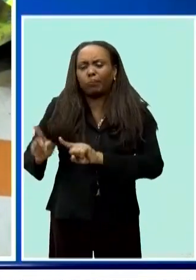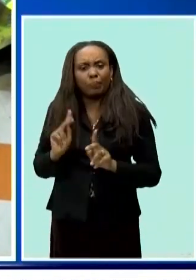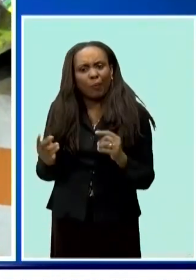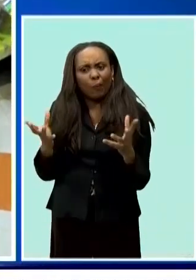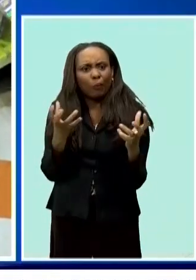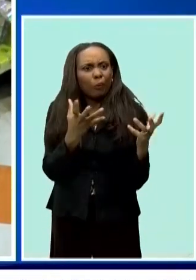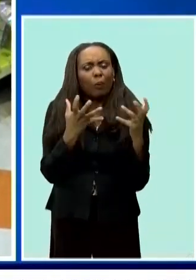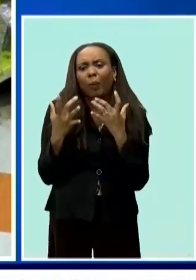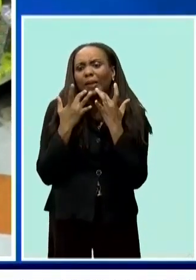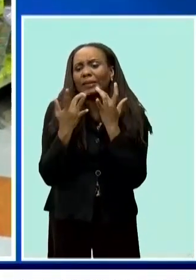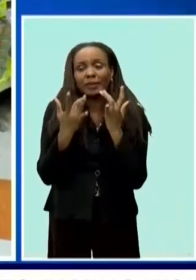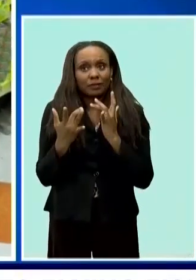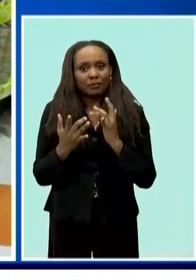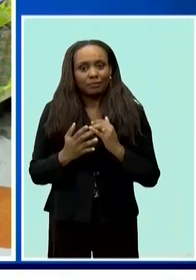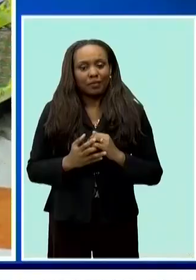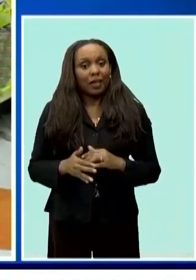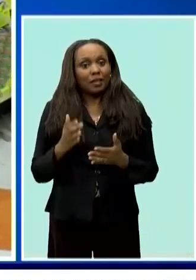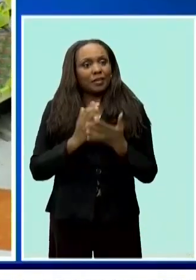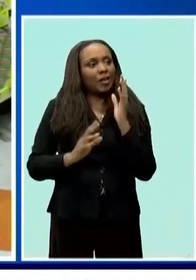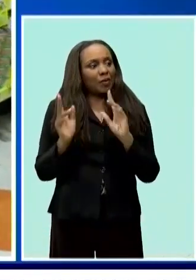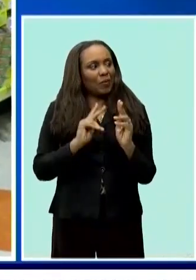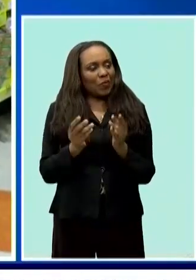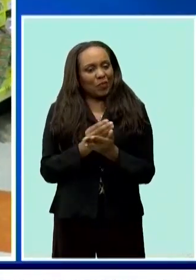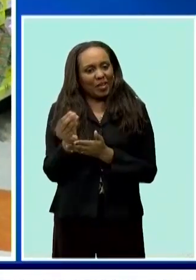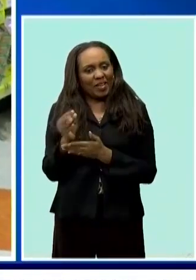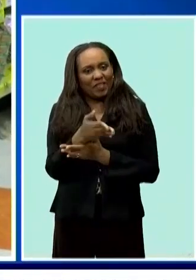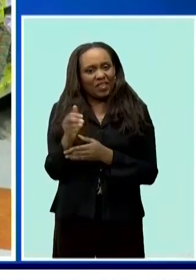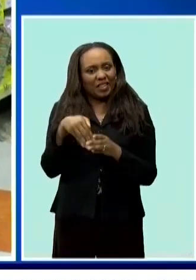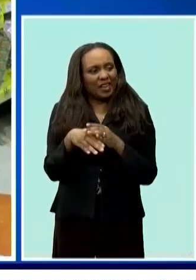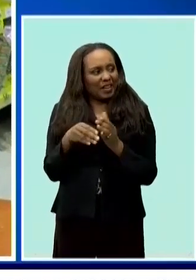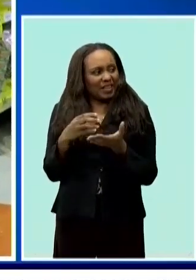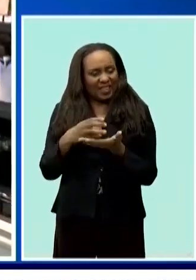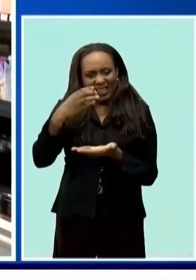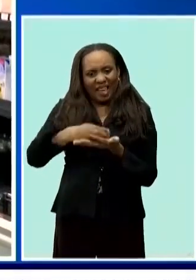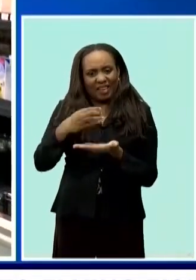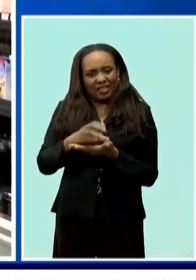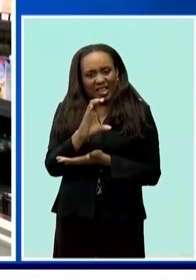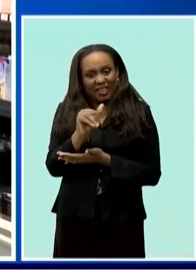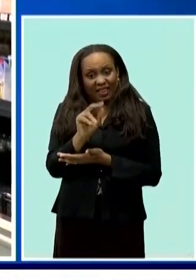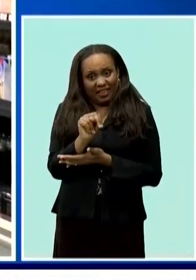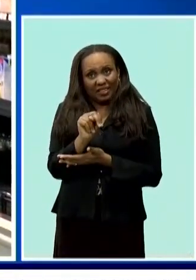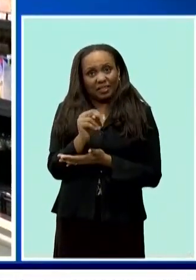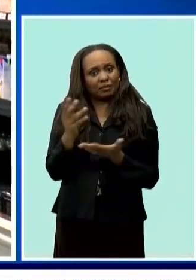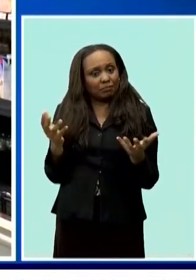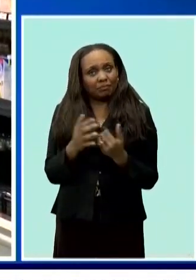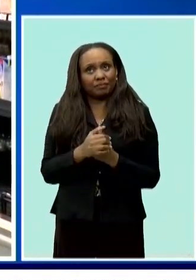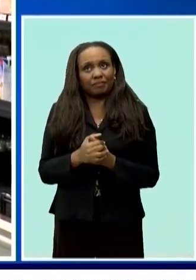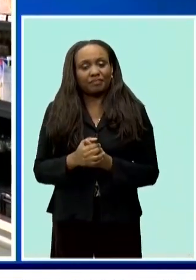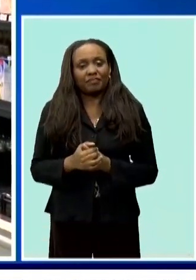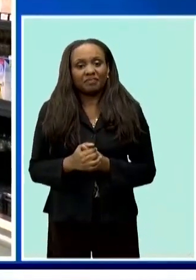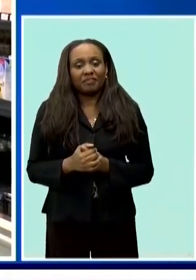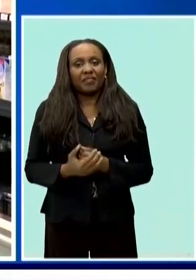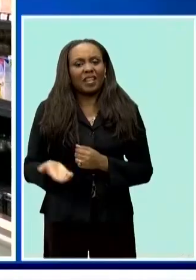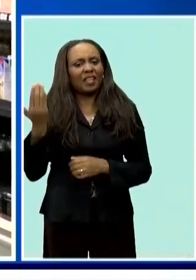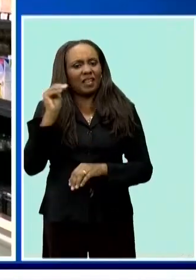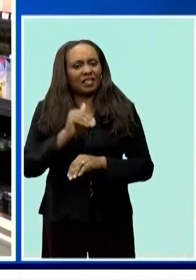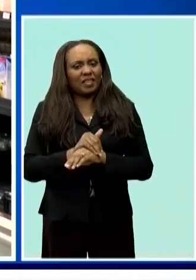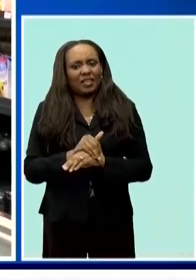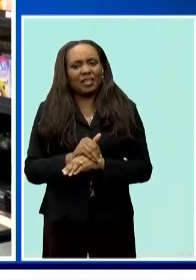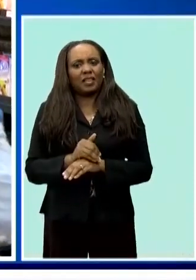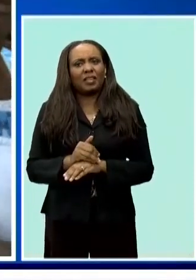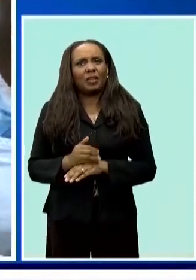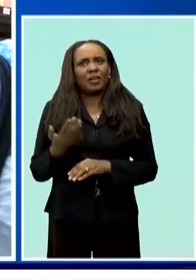fish, so they're going alternative. So what they're doing now is they order things like conch, octopus, and lobster. Some people